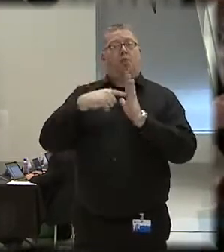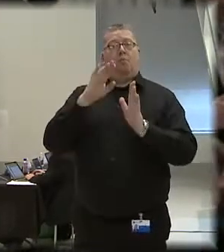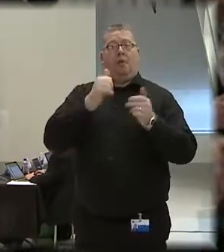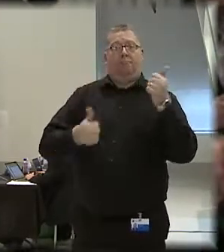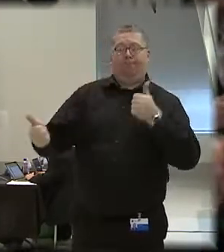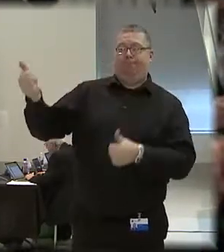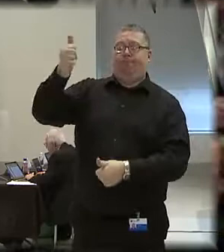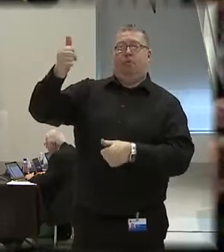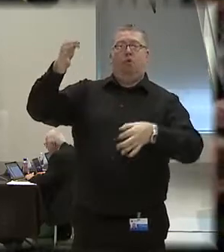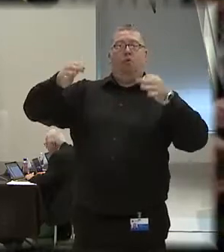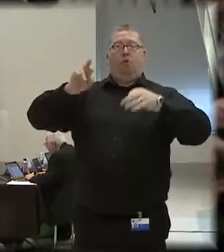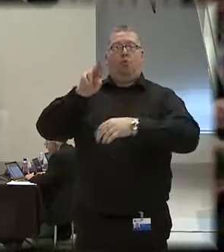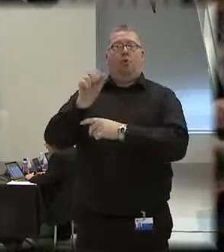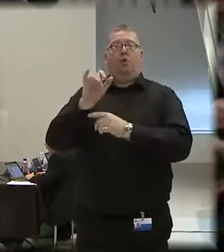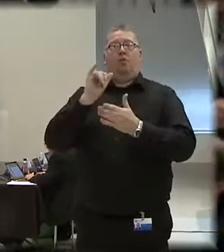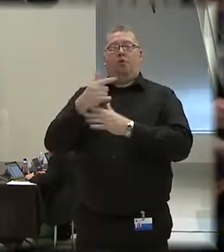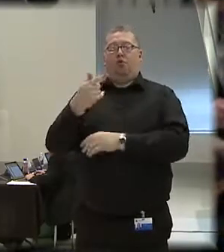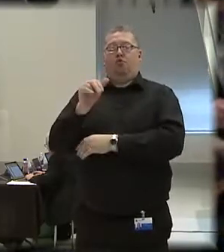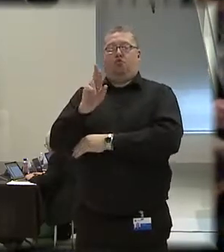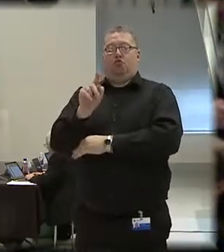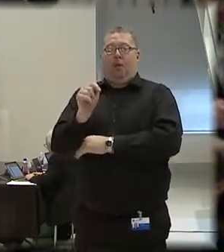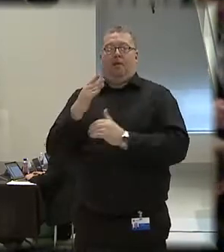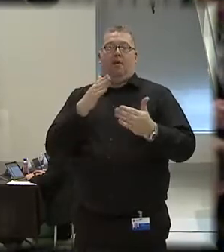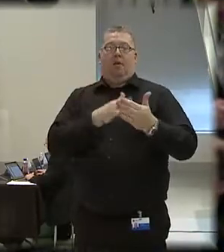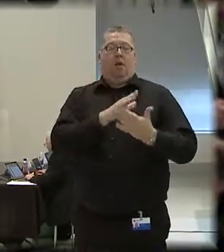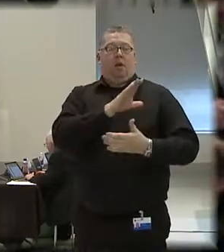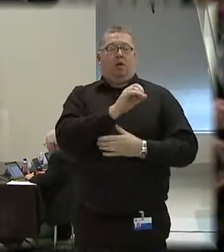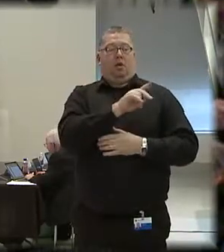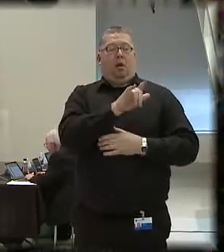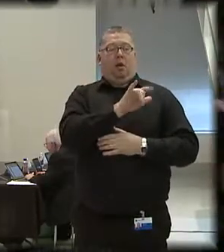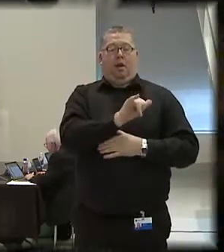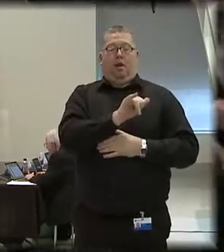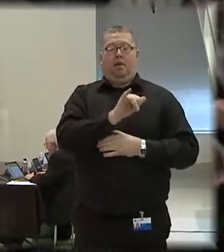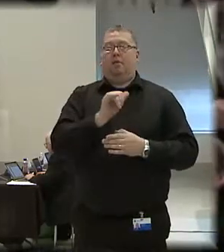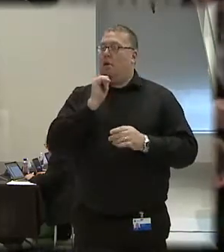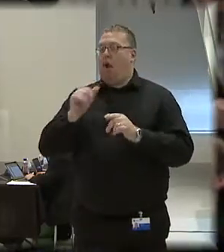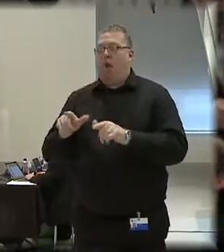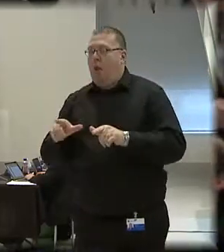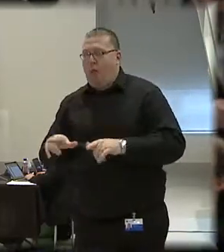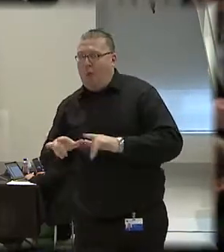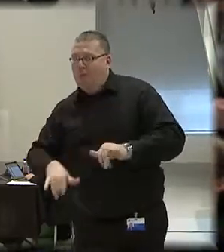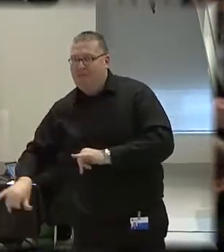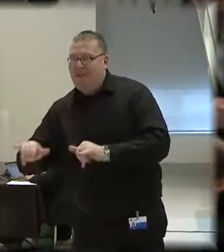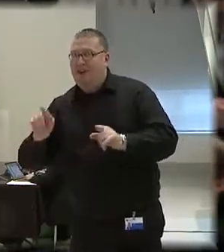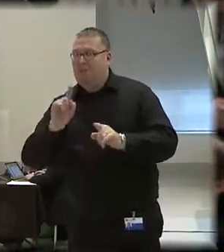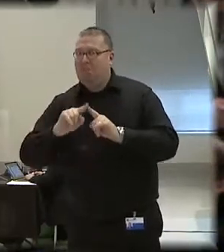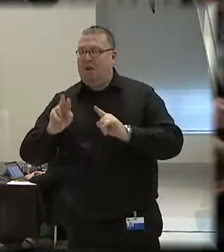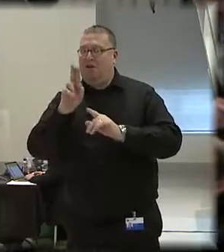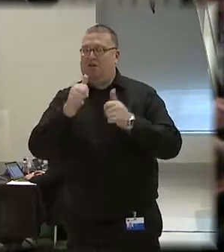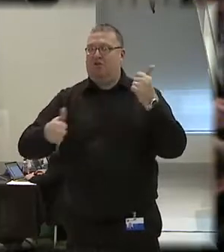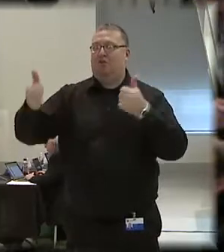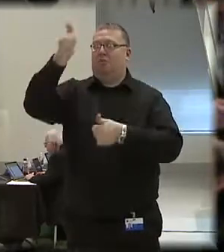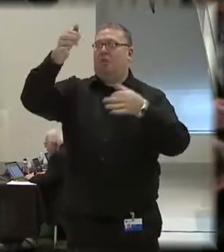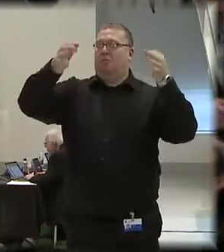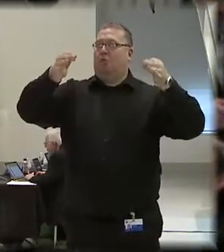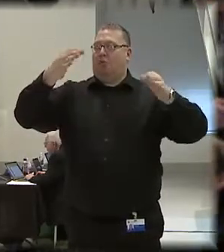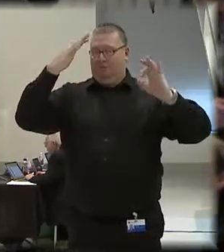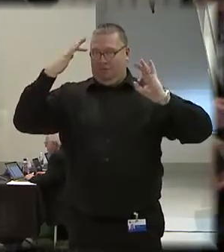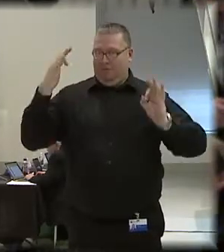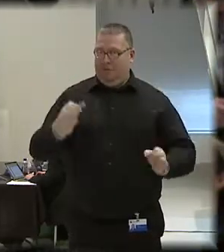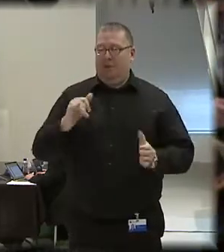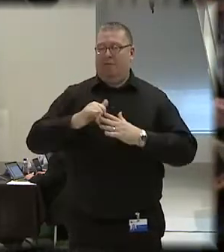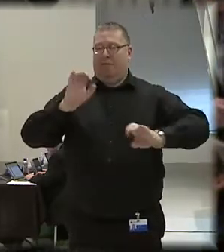Court in Graham versus Connor, not a local standard. The Supreme Court has ruled that the most important factor to consider